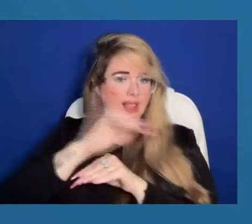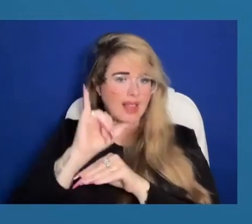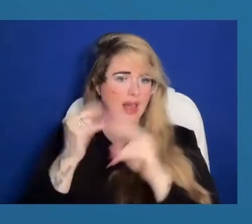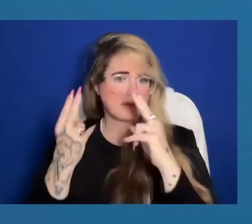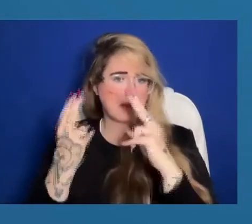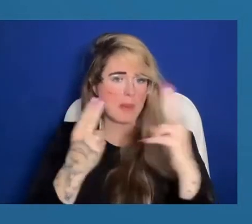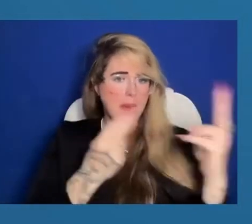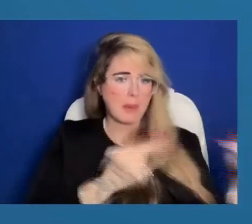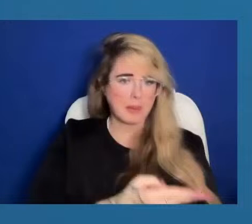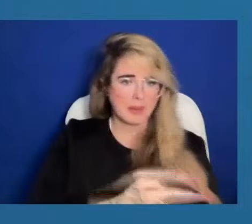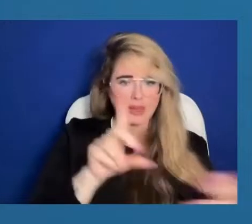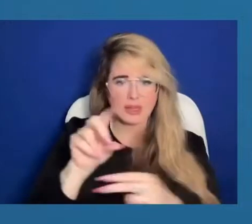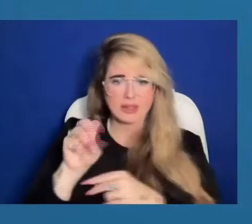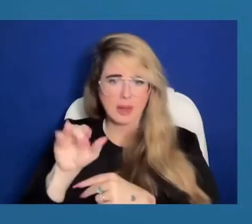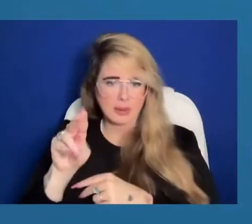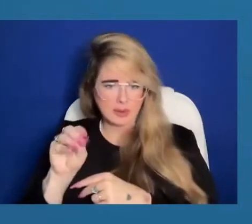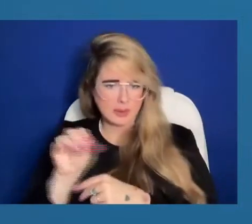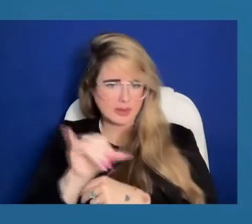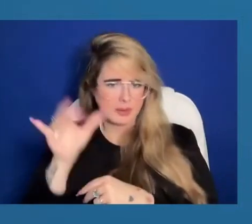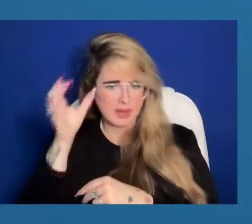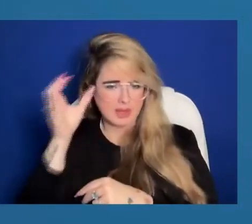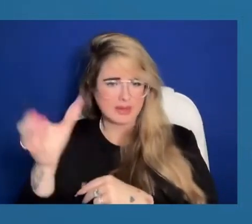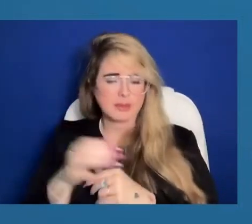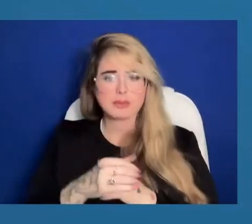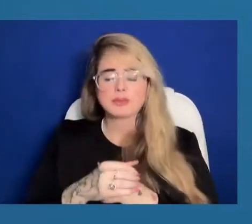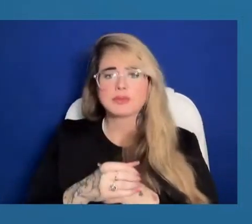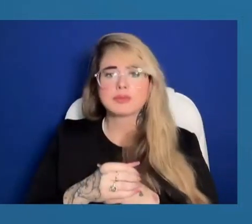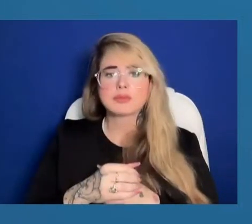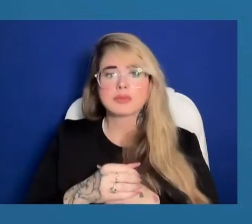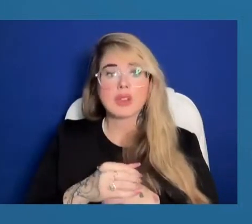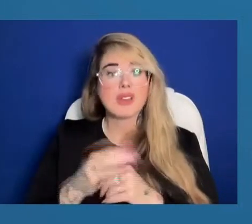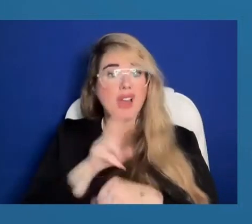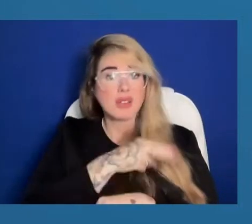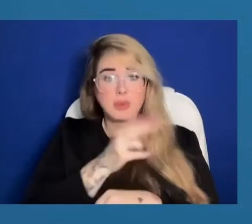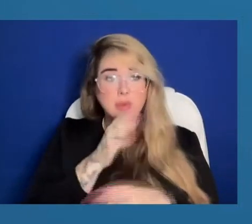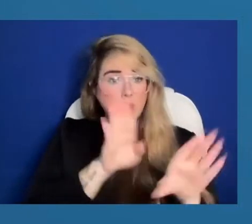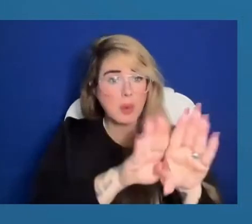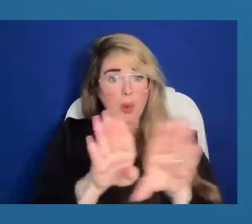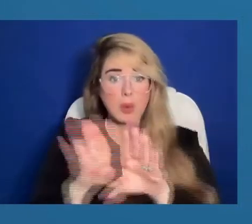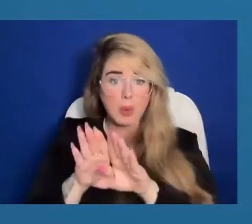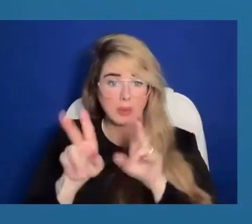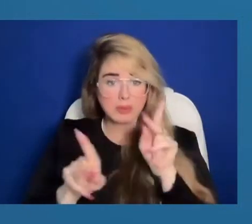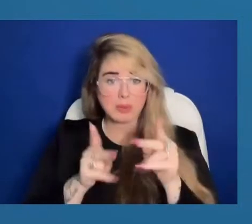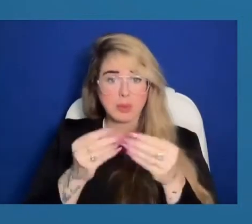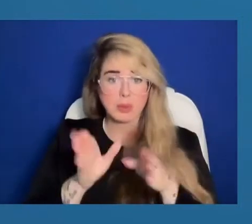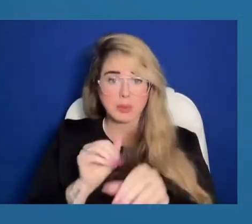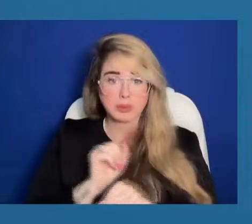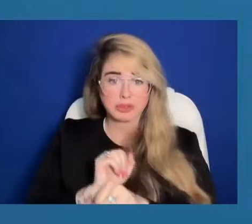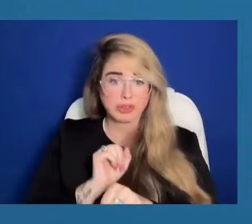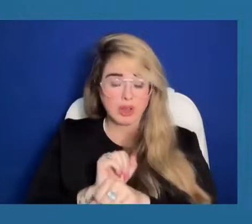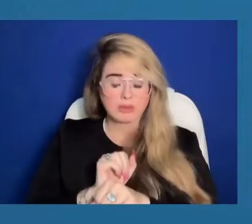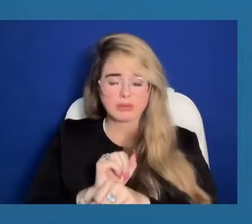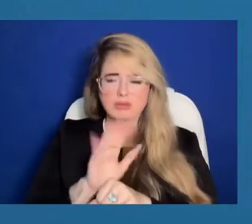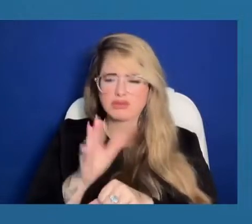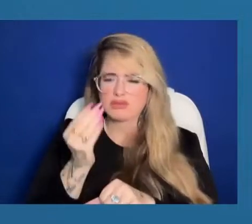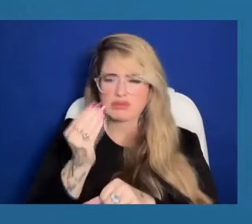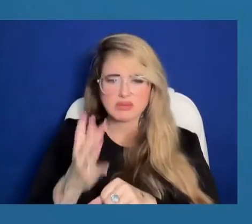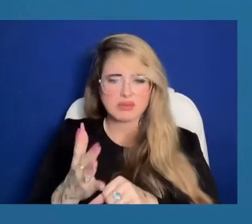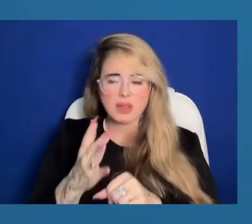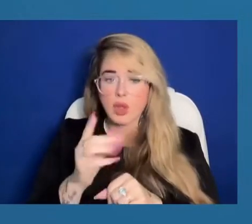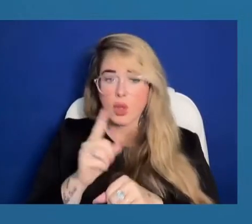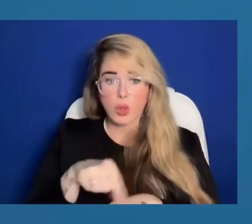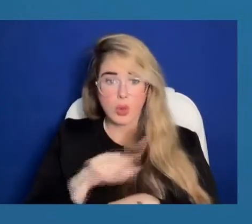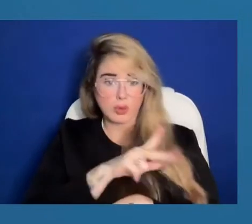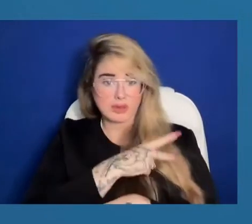hospitals are going to close. People are going to lose their job. And let me tell you what happened. Those